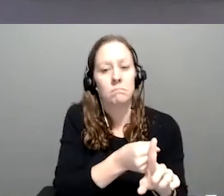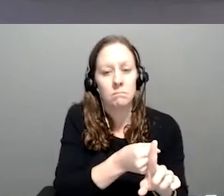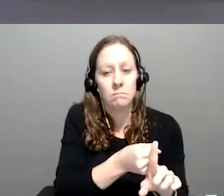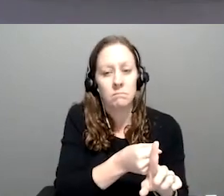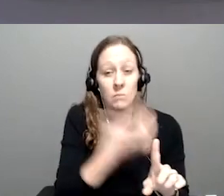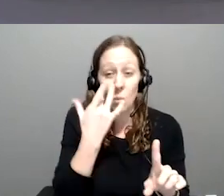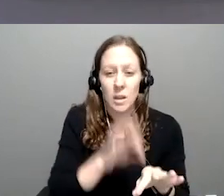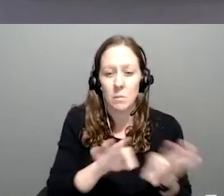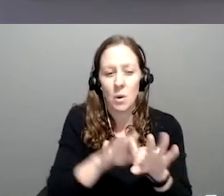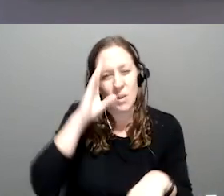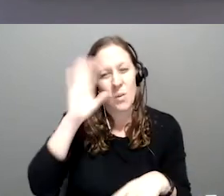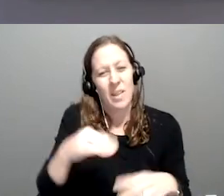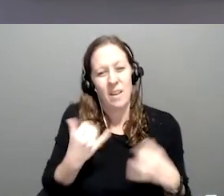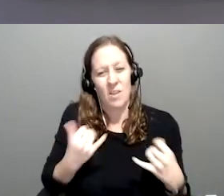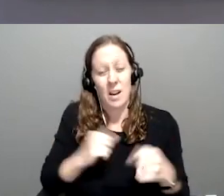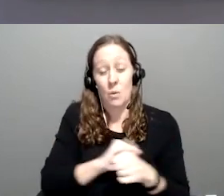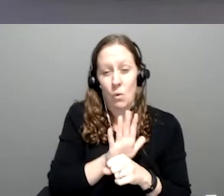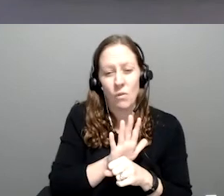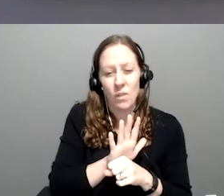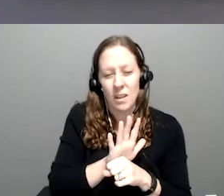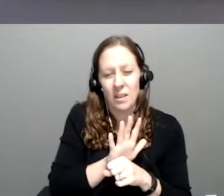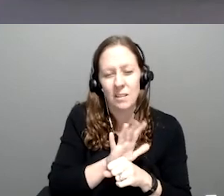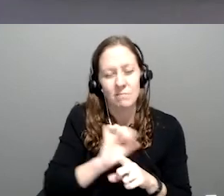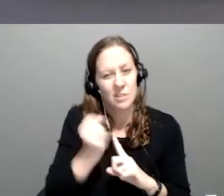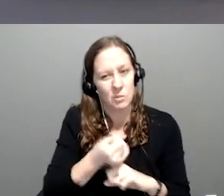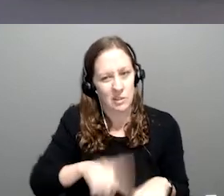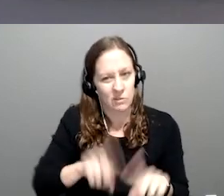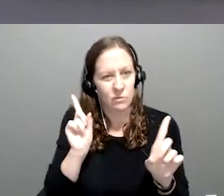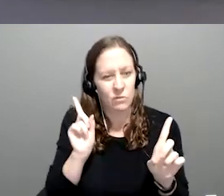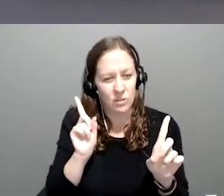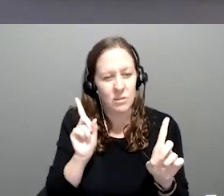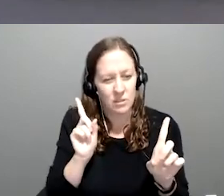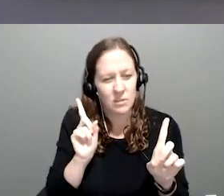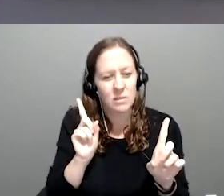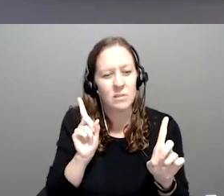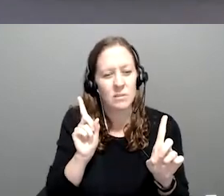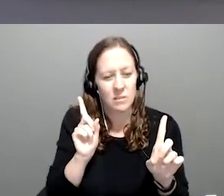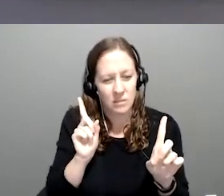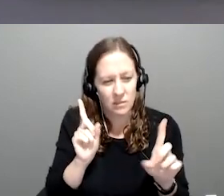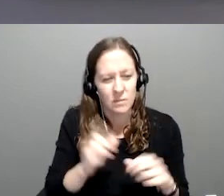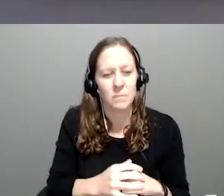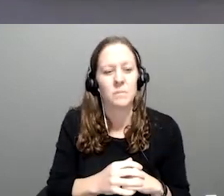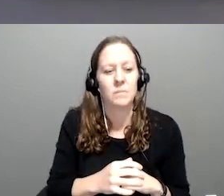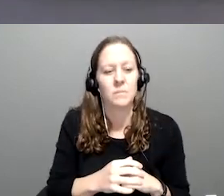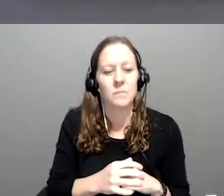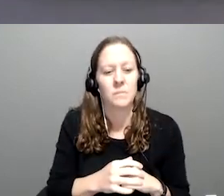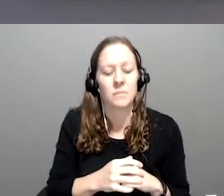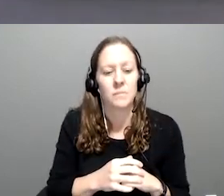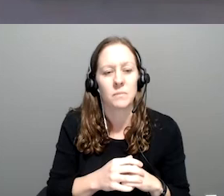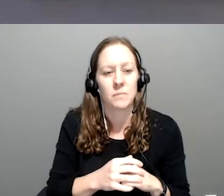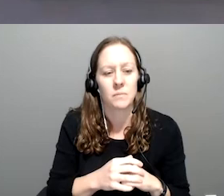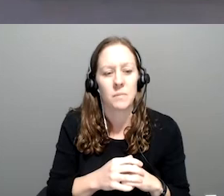with COVID it's a little bit different. That kind of line between whether